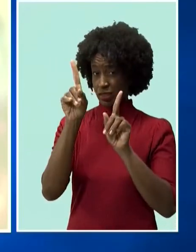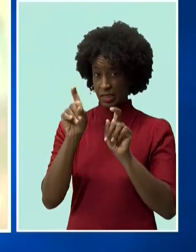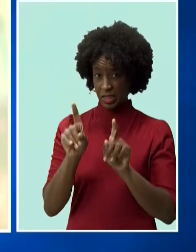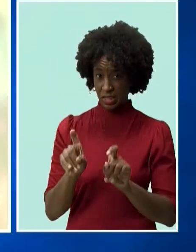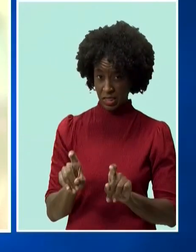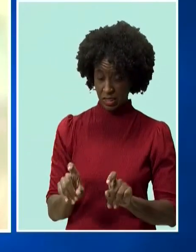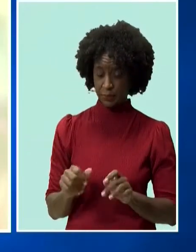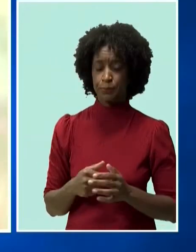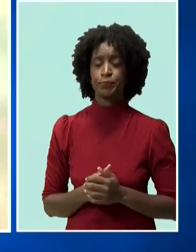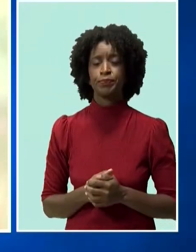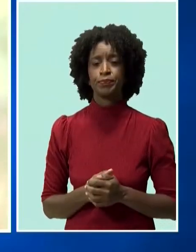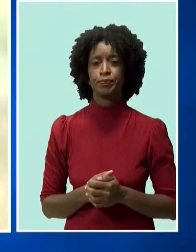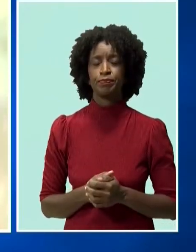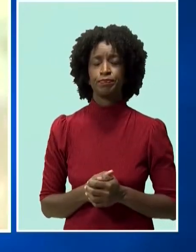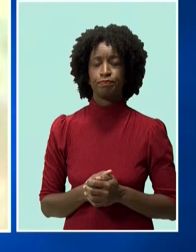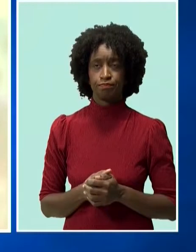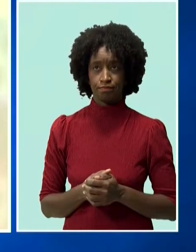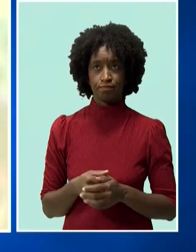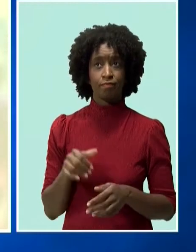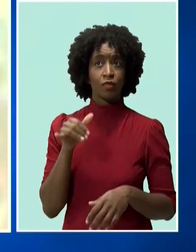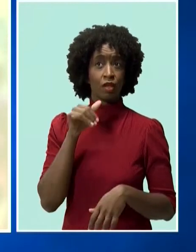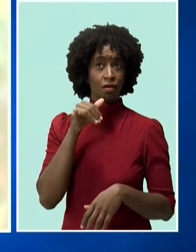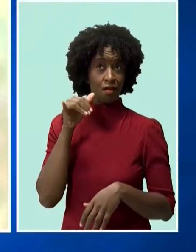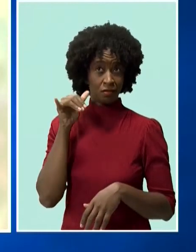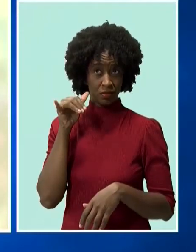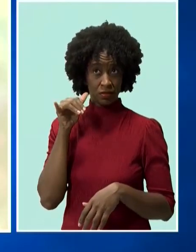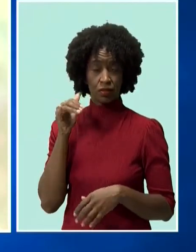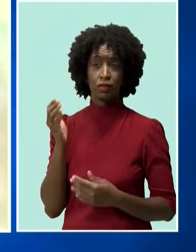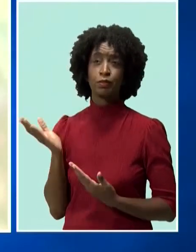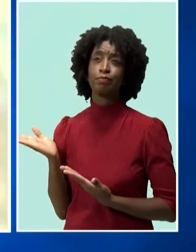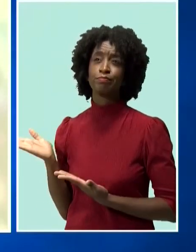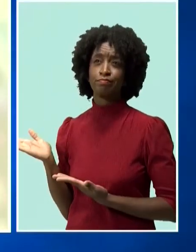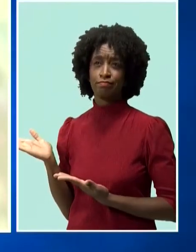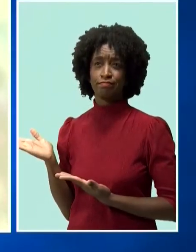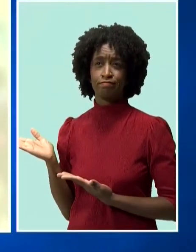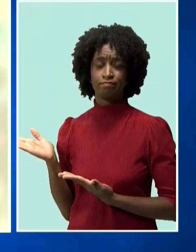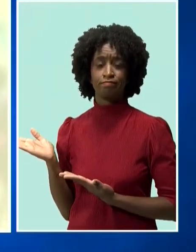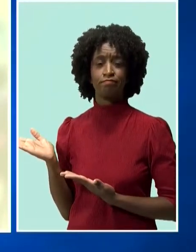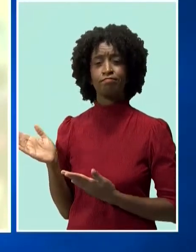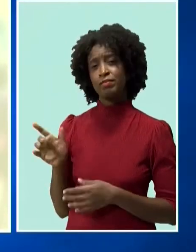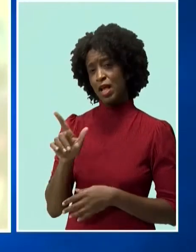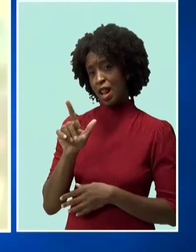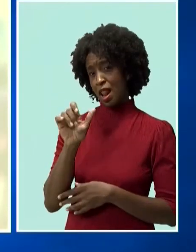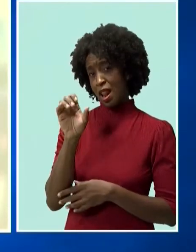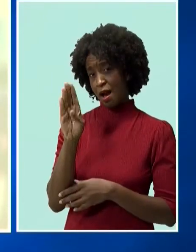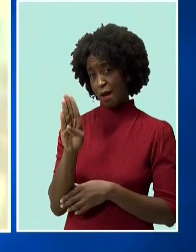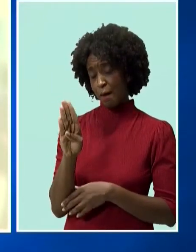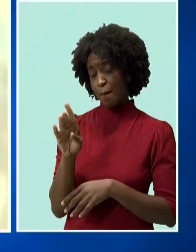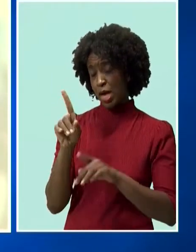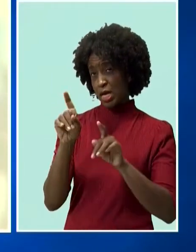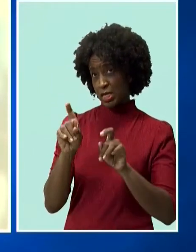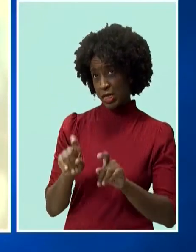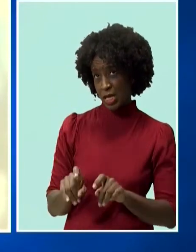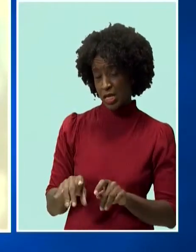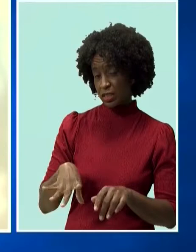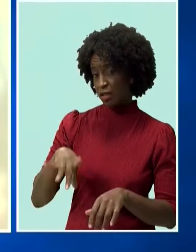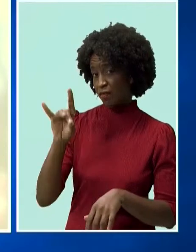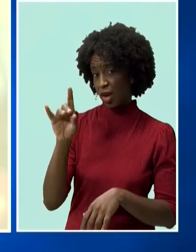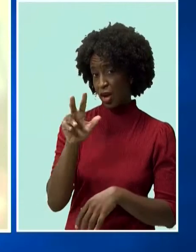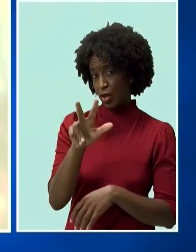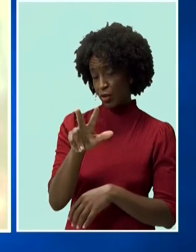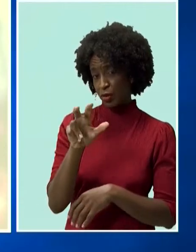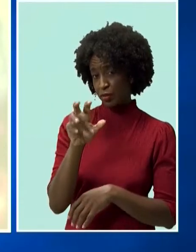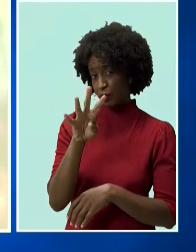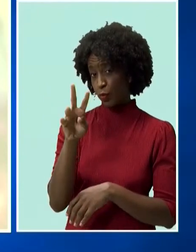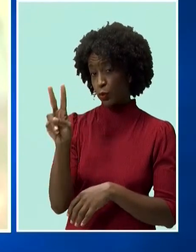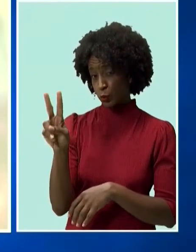345,246 tests. Just yesterday, we hit a new record when the Best of Santos Public Health Laboratory confirmed